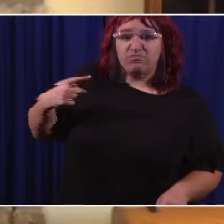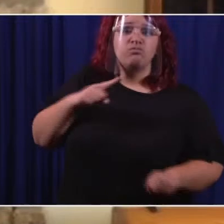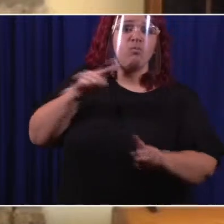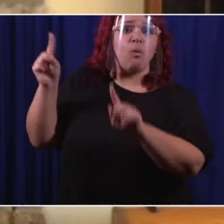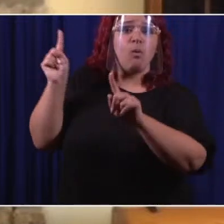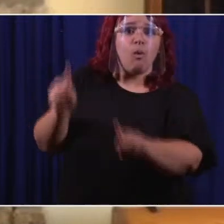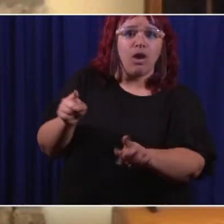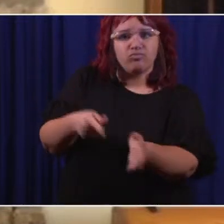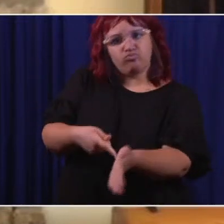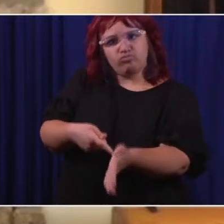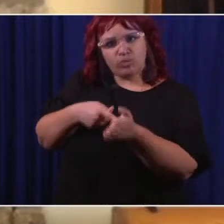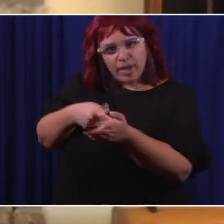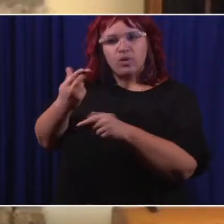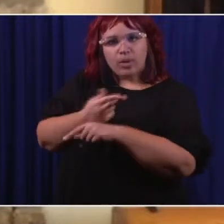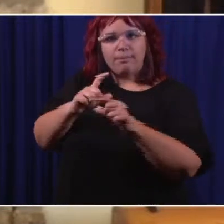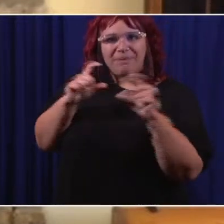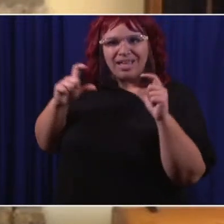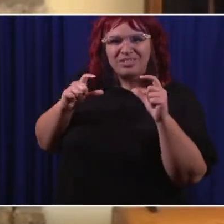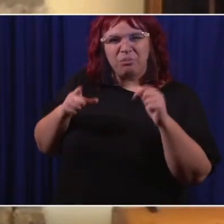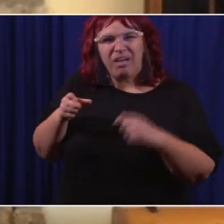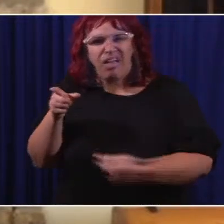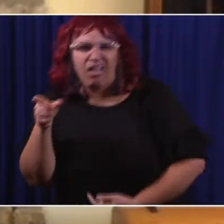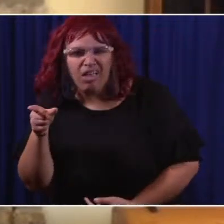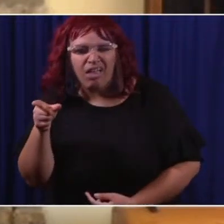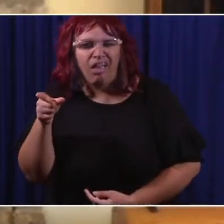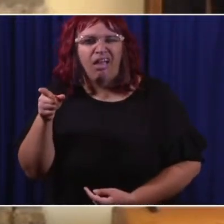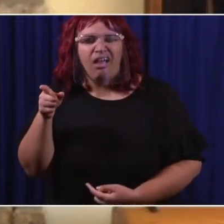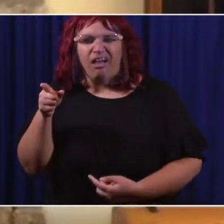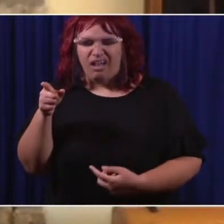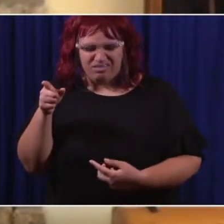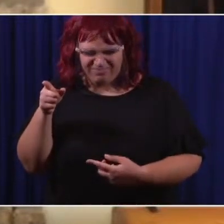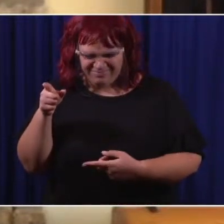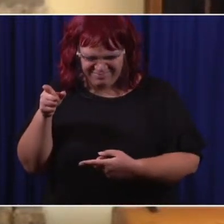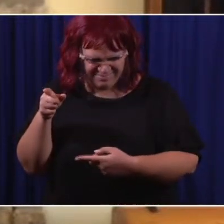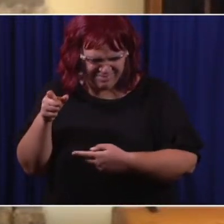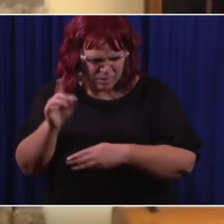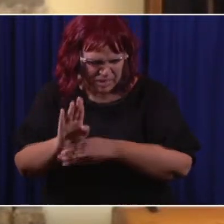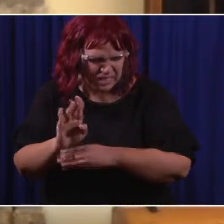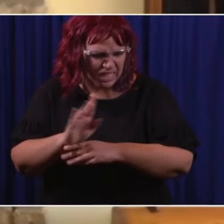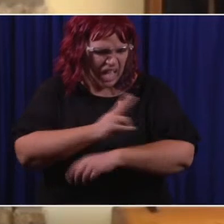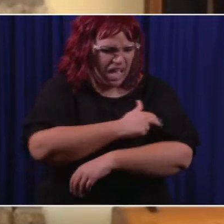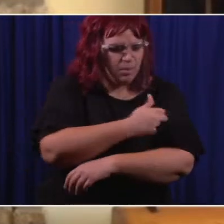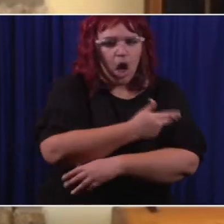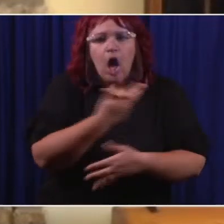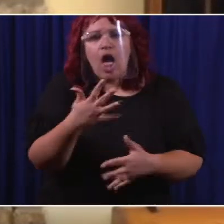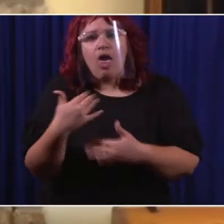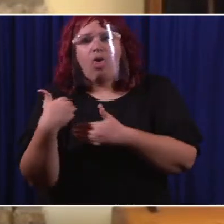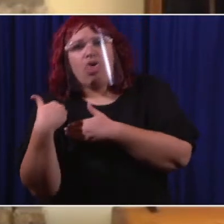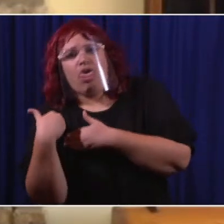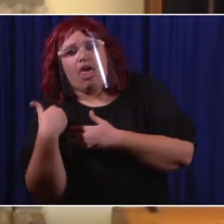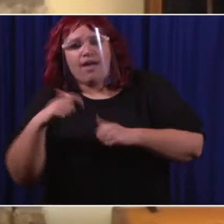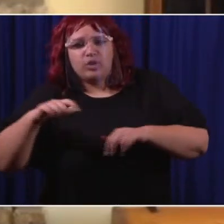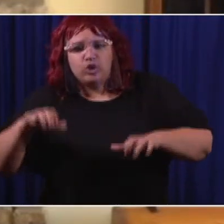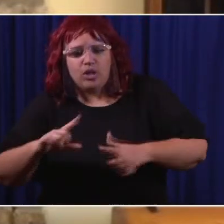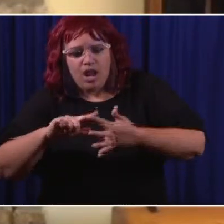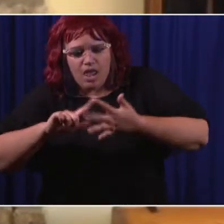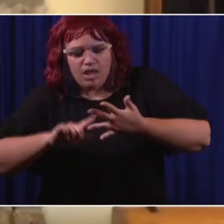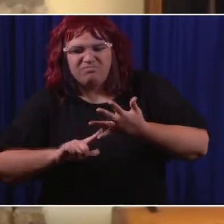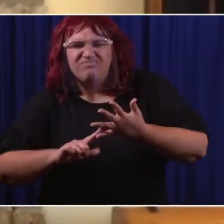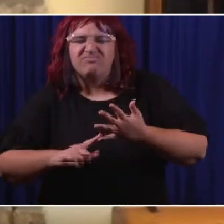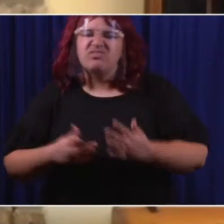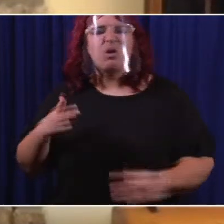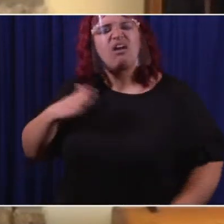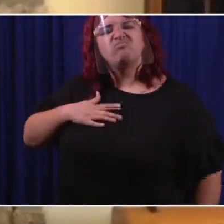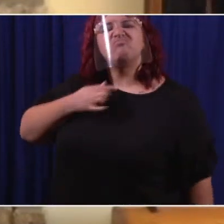a burden on already burdened health departments. Why not treat noncompliance with the mask mandate like a parking ticket and